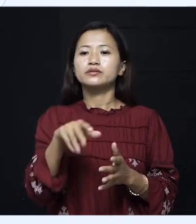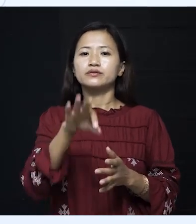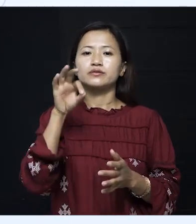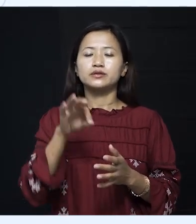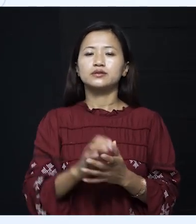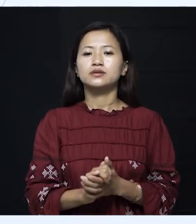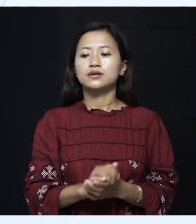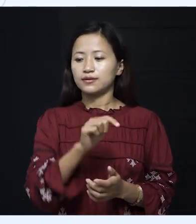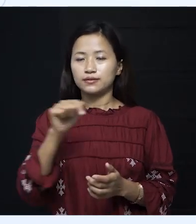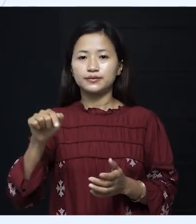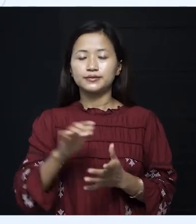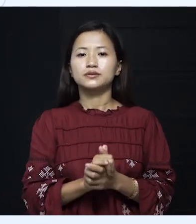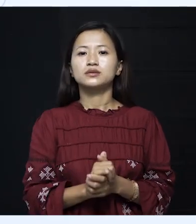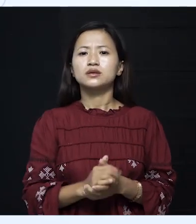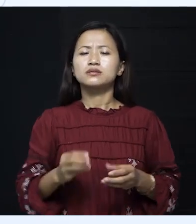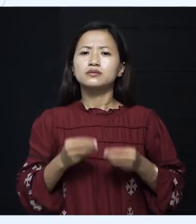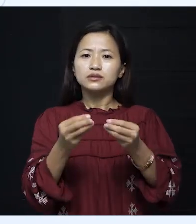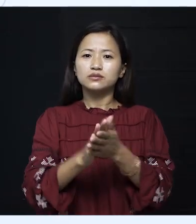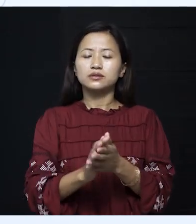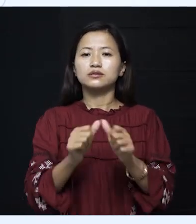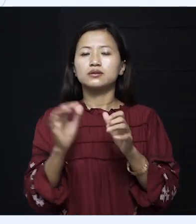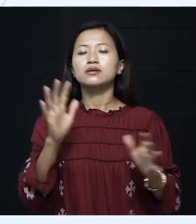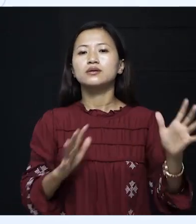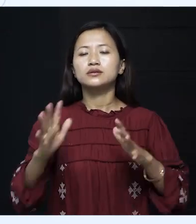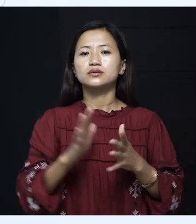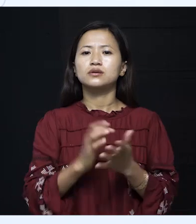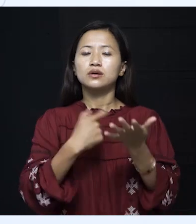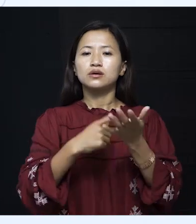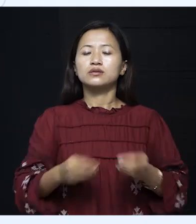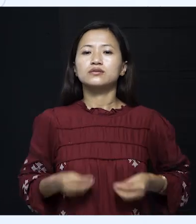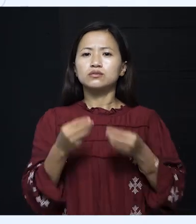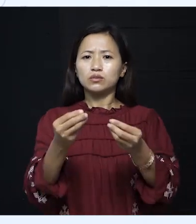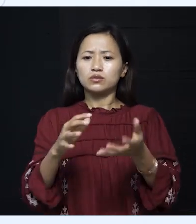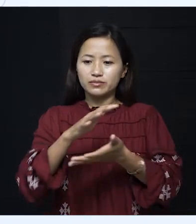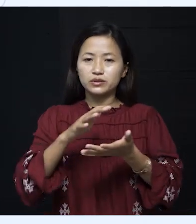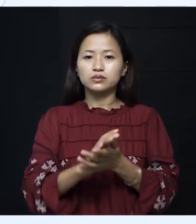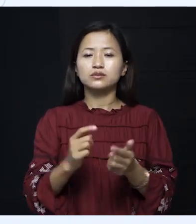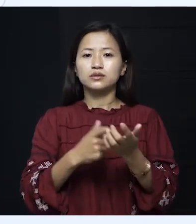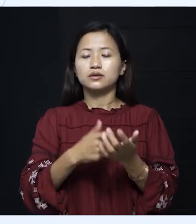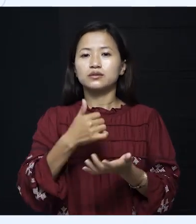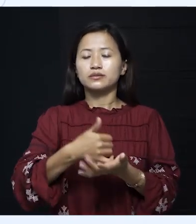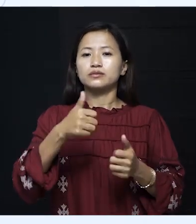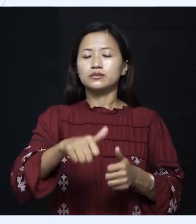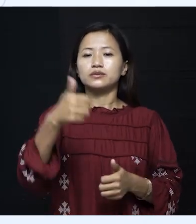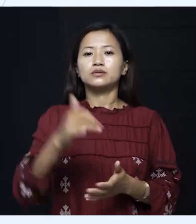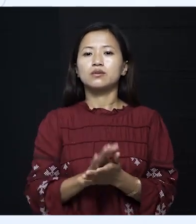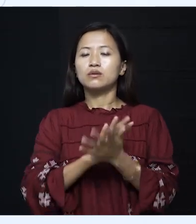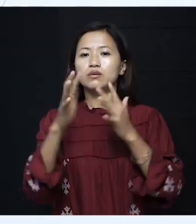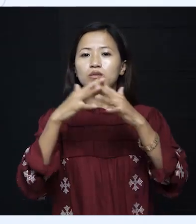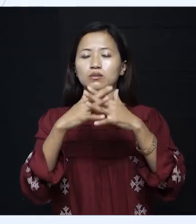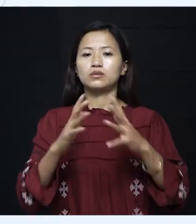that this suggests that the action is or giving more emphasis on the result, that the